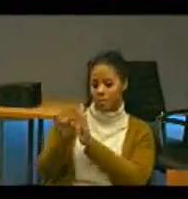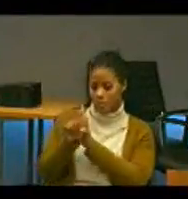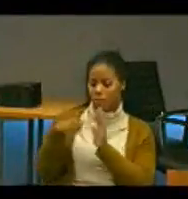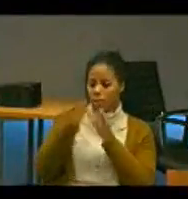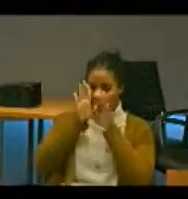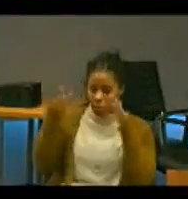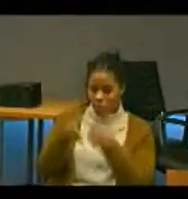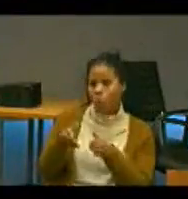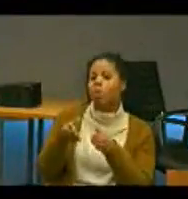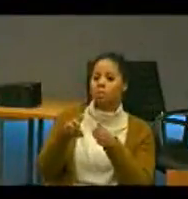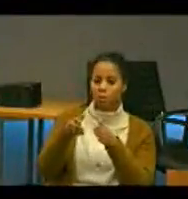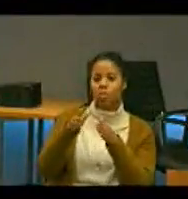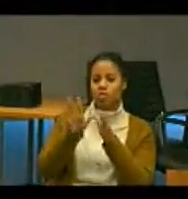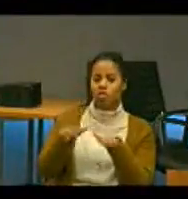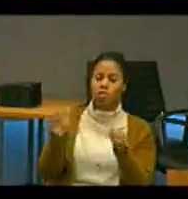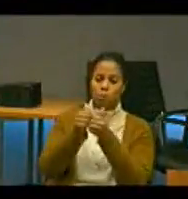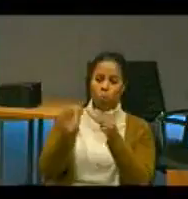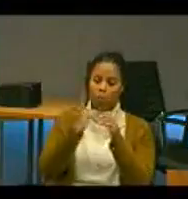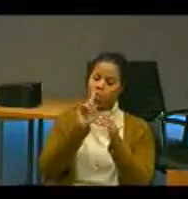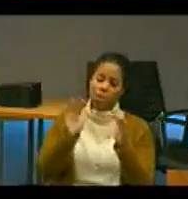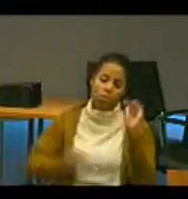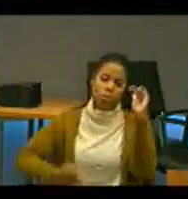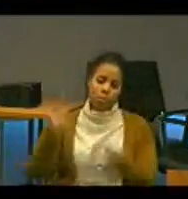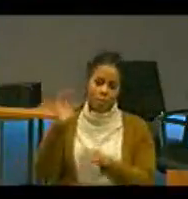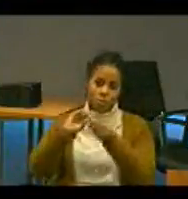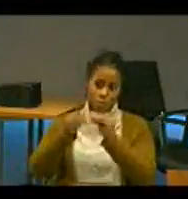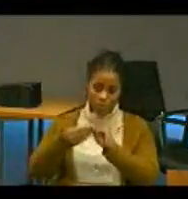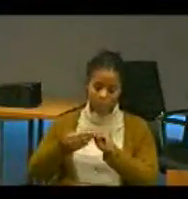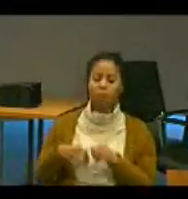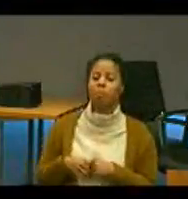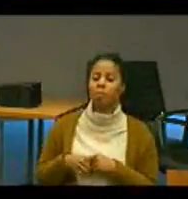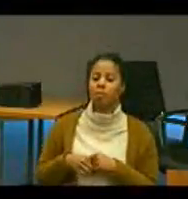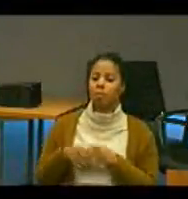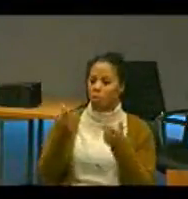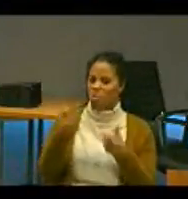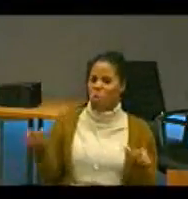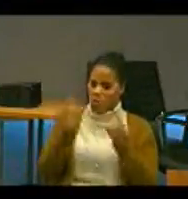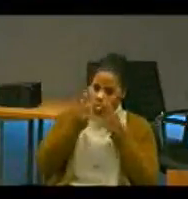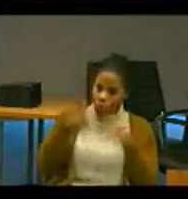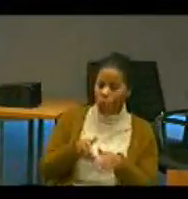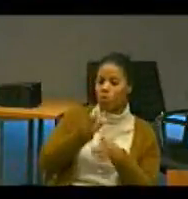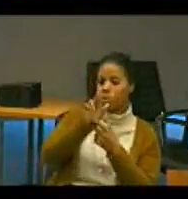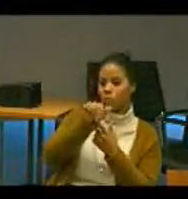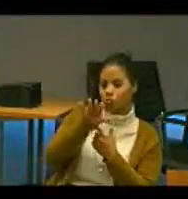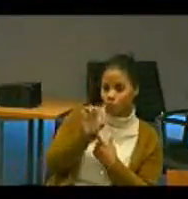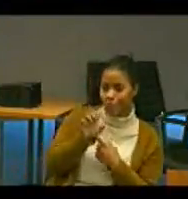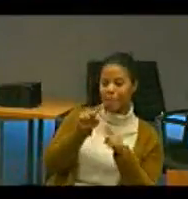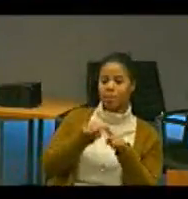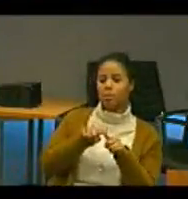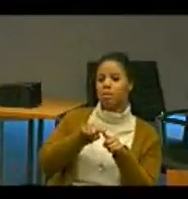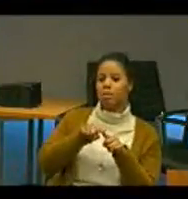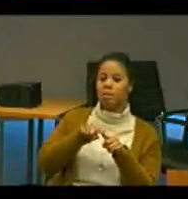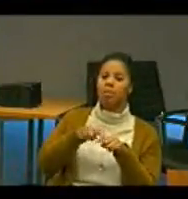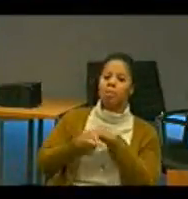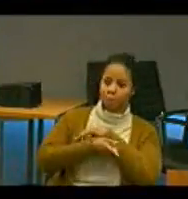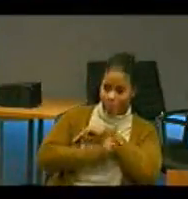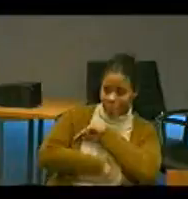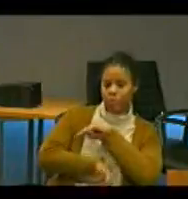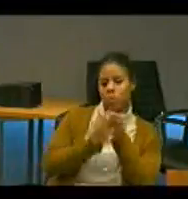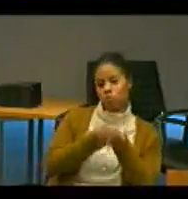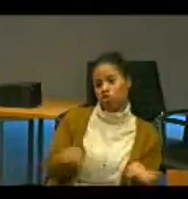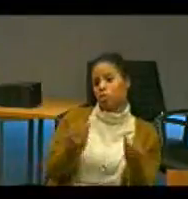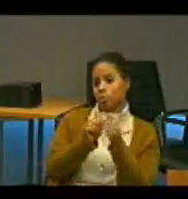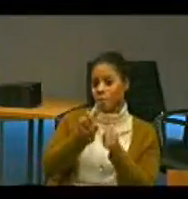significant disproportionality, large racial and ethnic disparities in the identification, placement, or discipline of children with